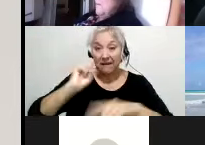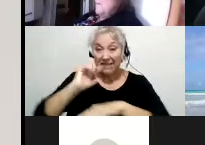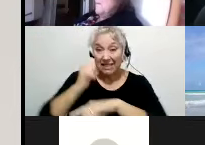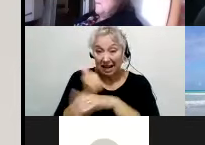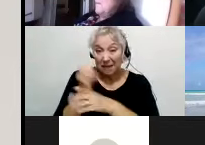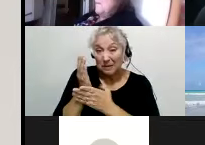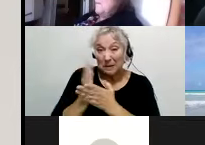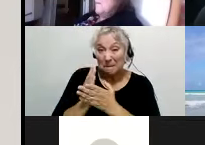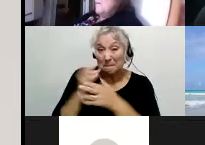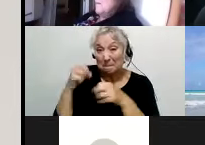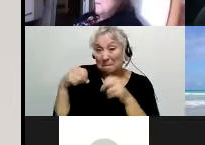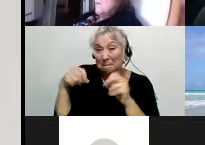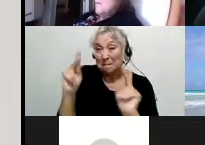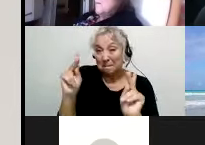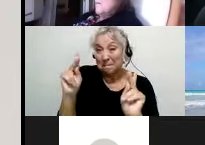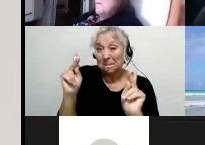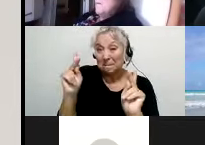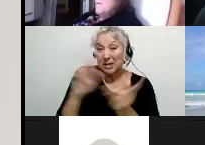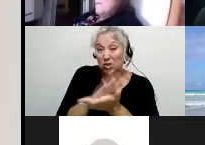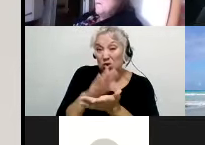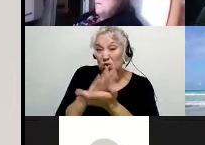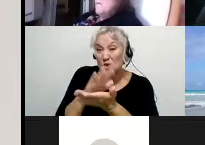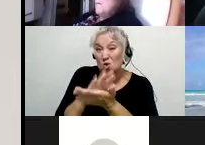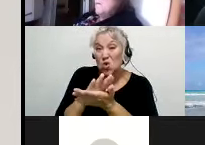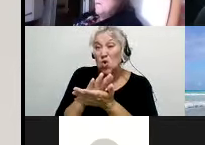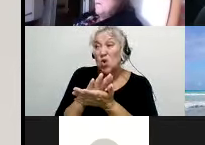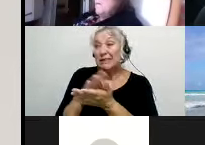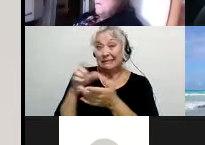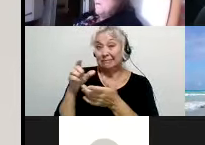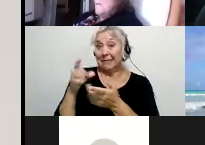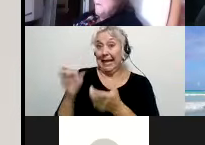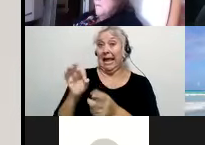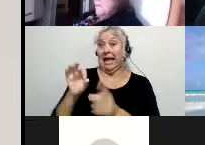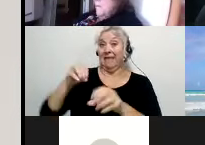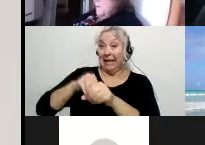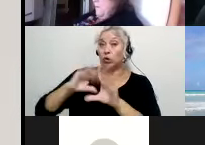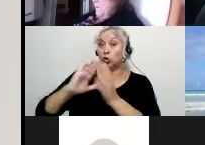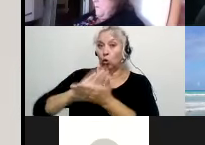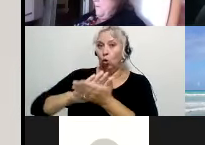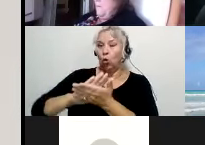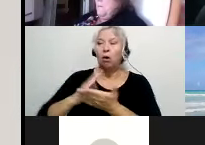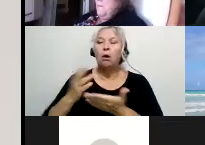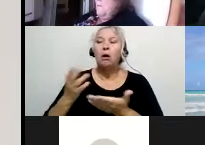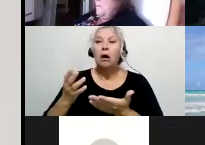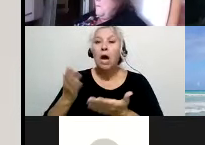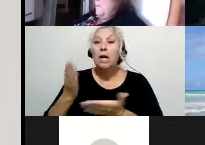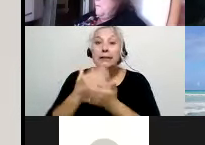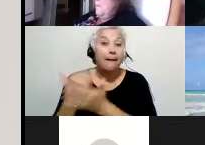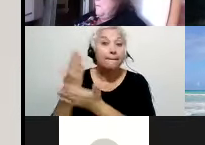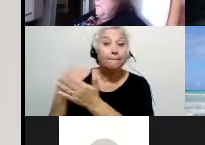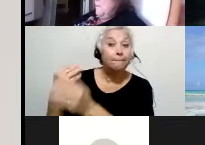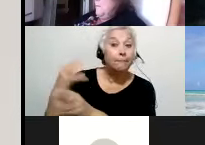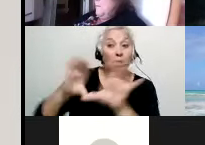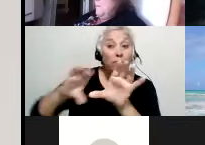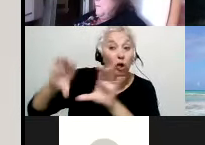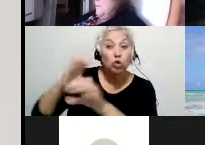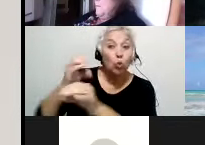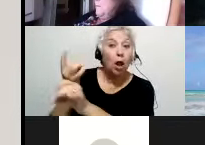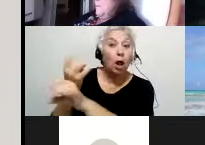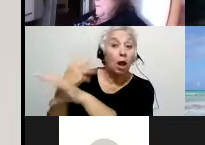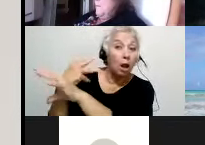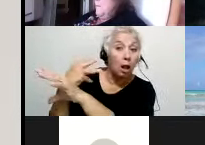those opportunities, at school, if you're in school, there's even some resources for virtual. So if you need more